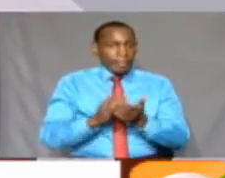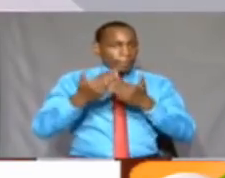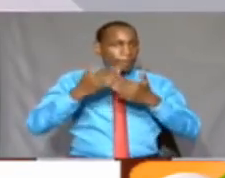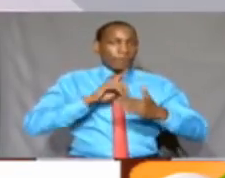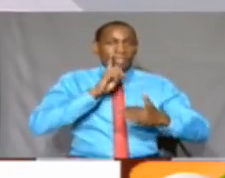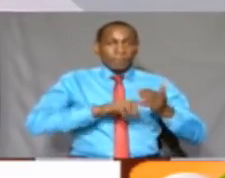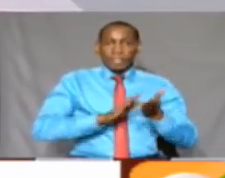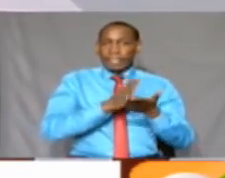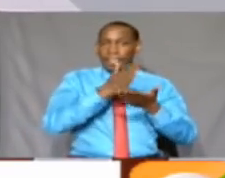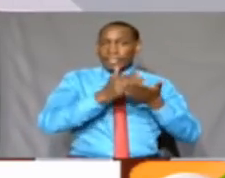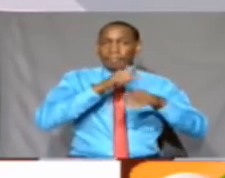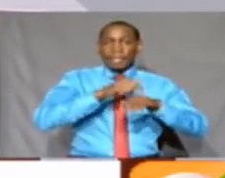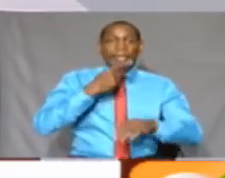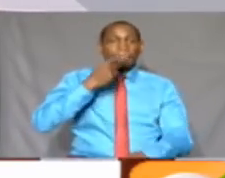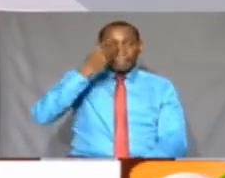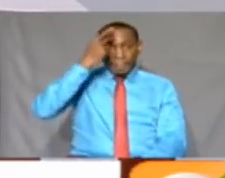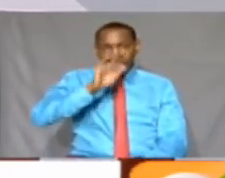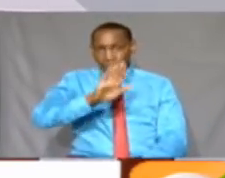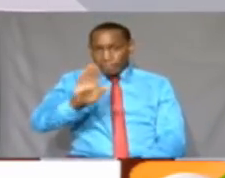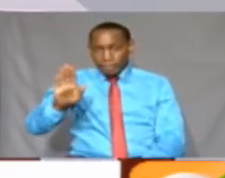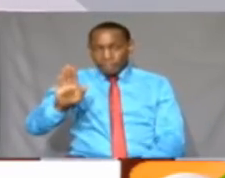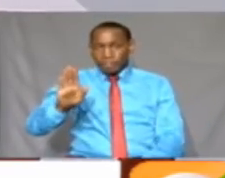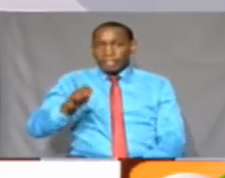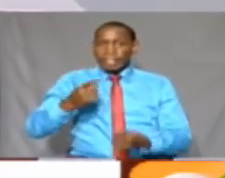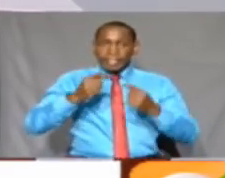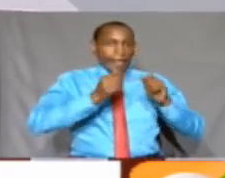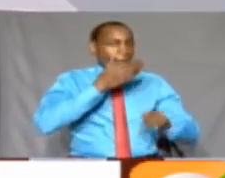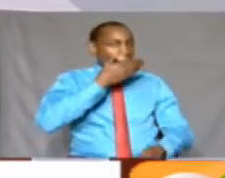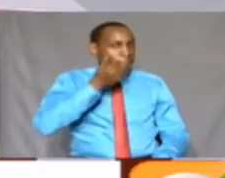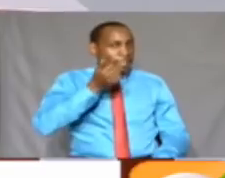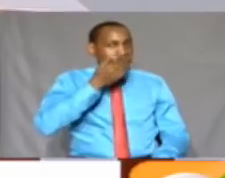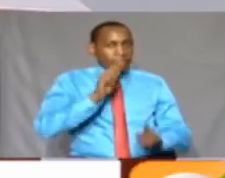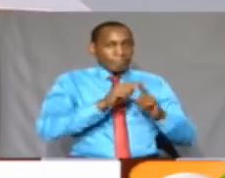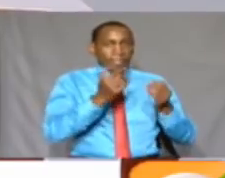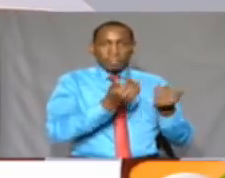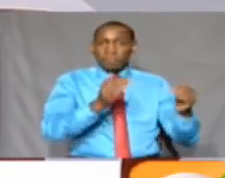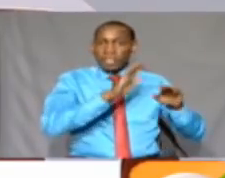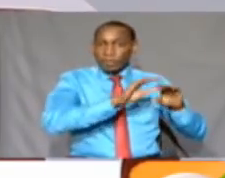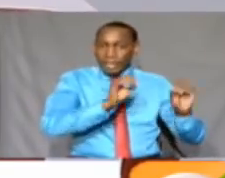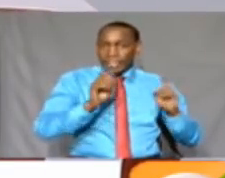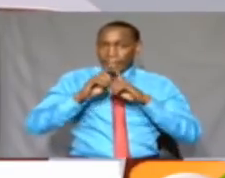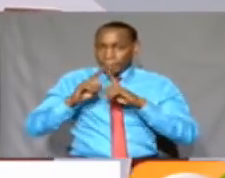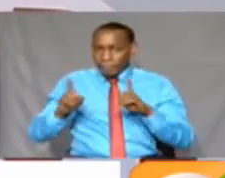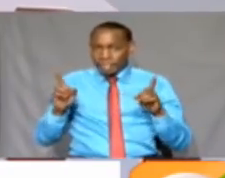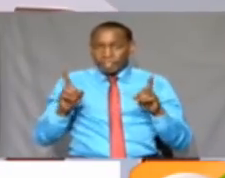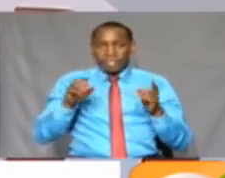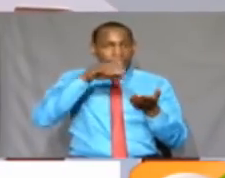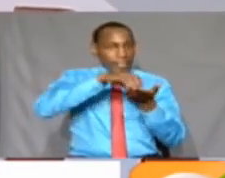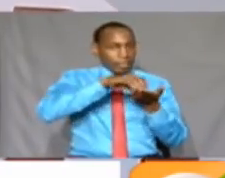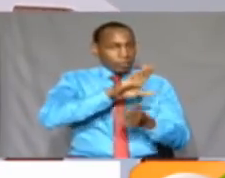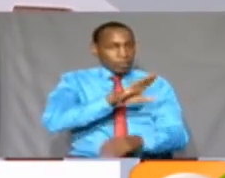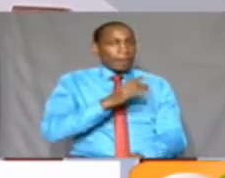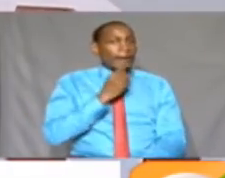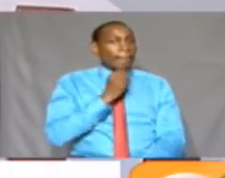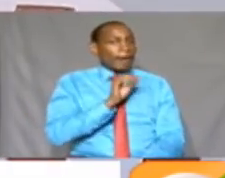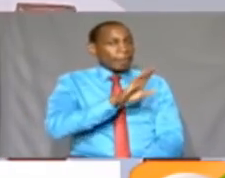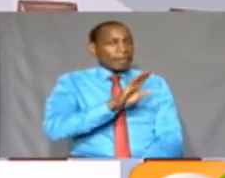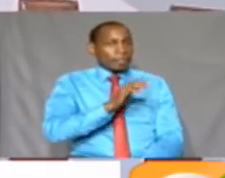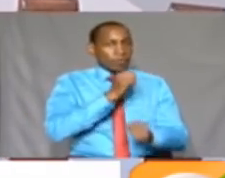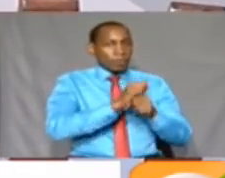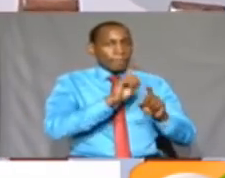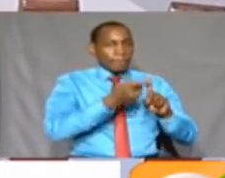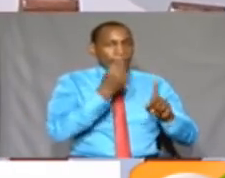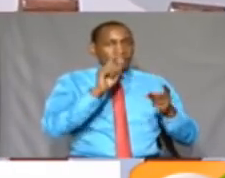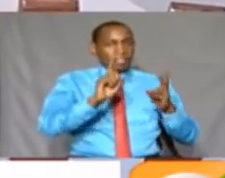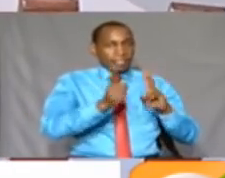that there are sometimes even parents do their very best and kids turn out badly. But In this case, he does video one, video two,